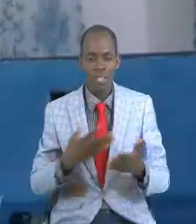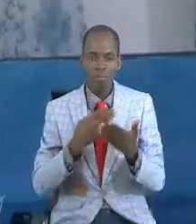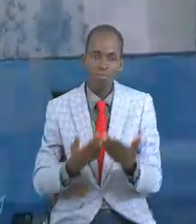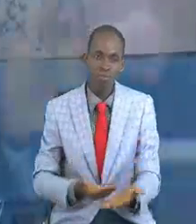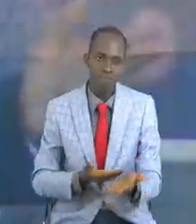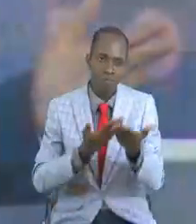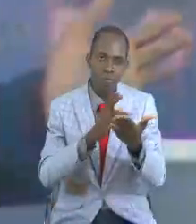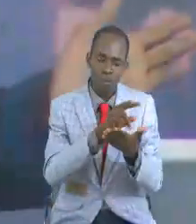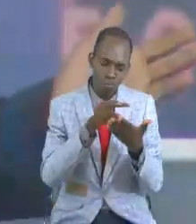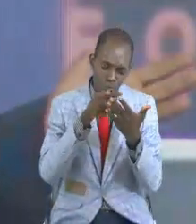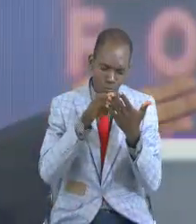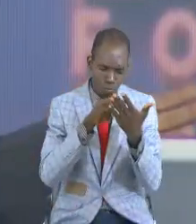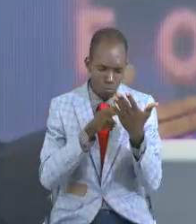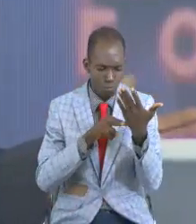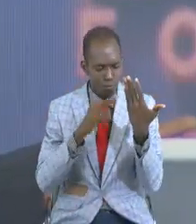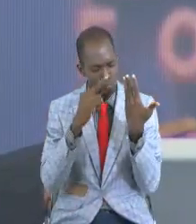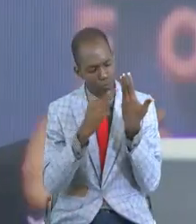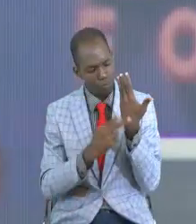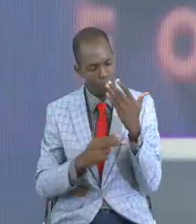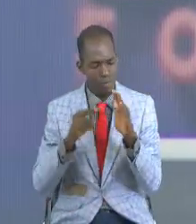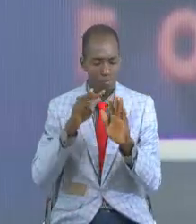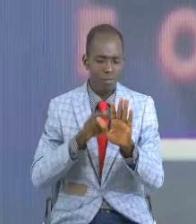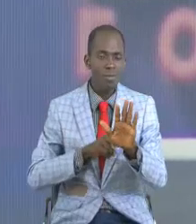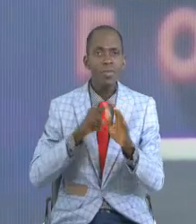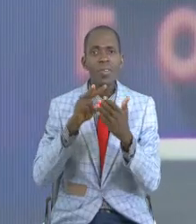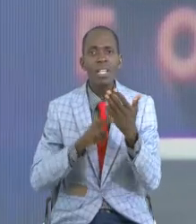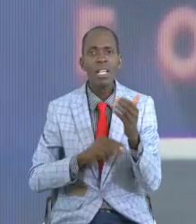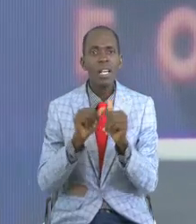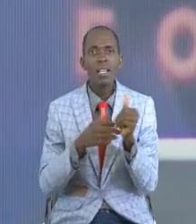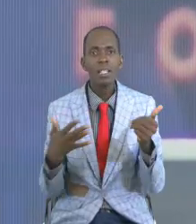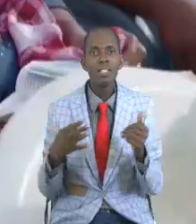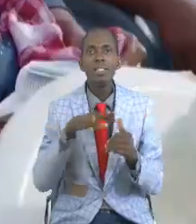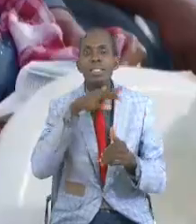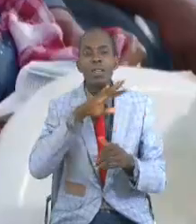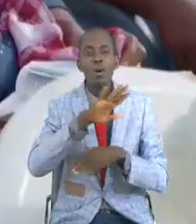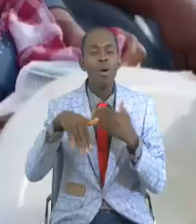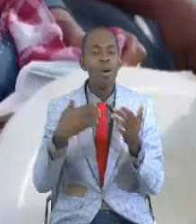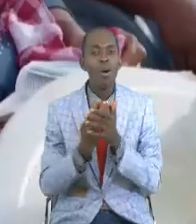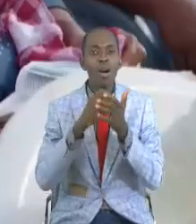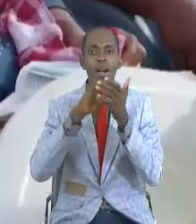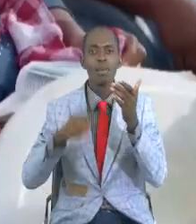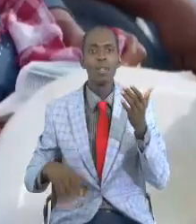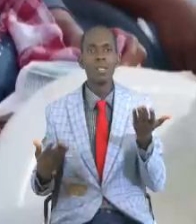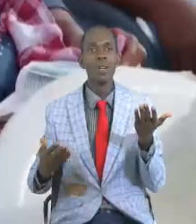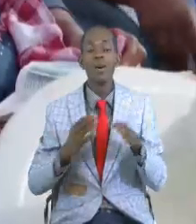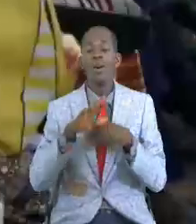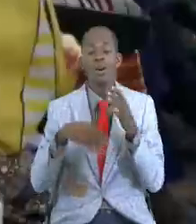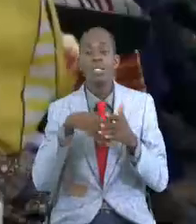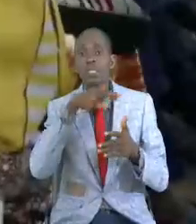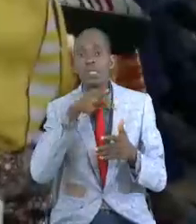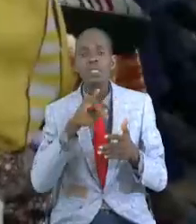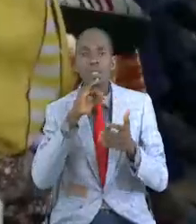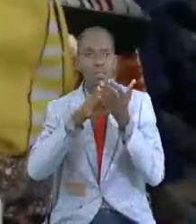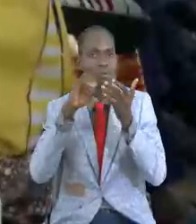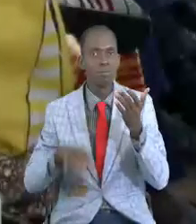at it from every side and from every way, all the spots are gone. I said all the spots are gone.